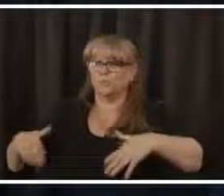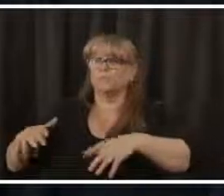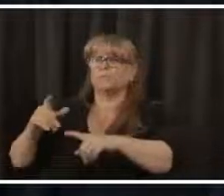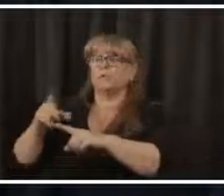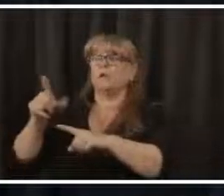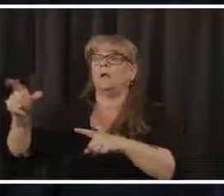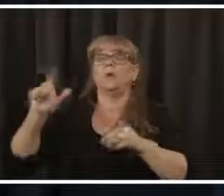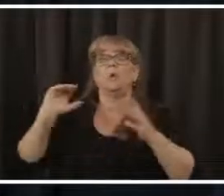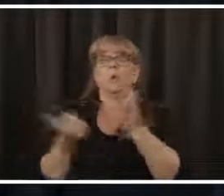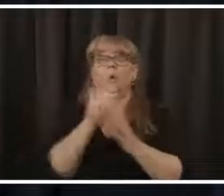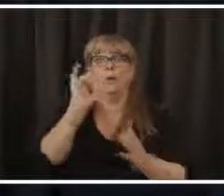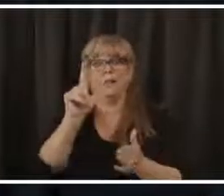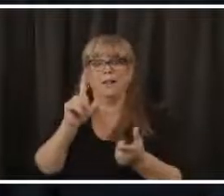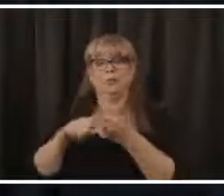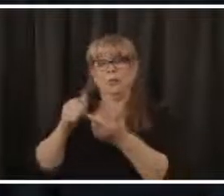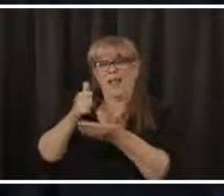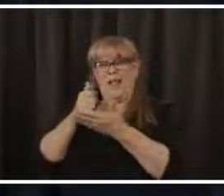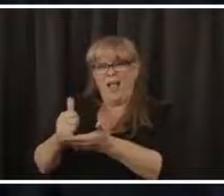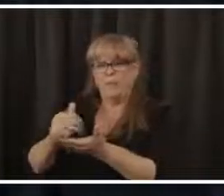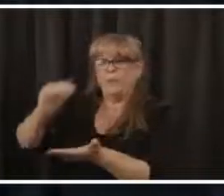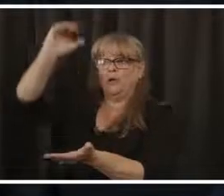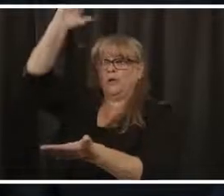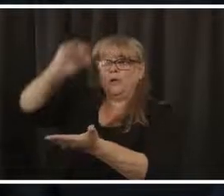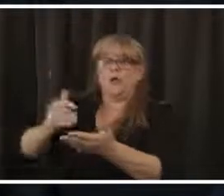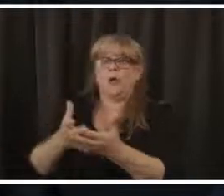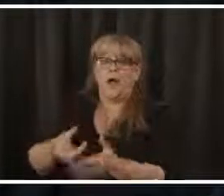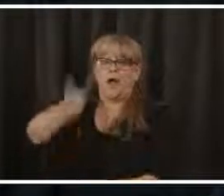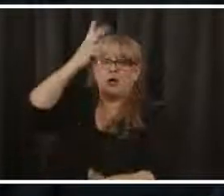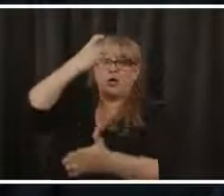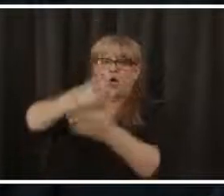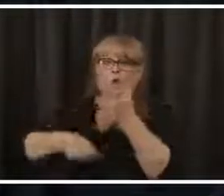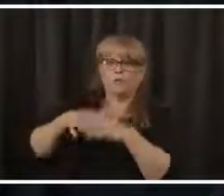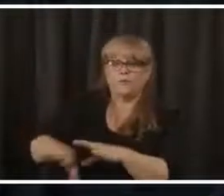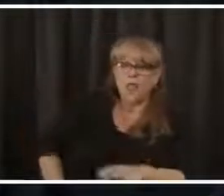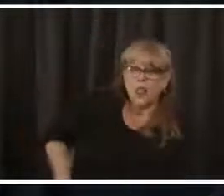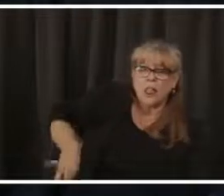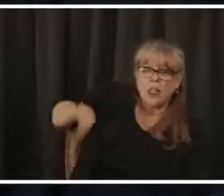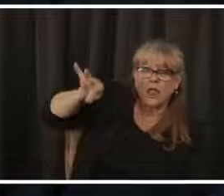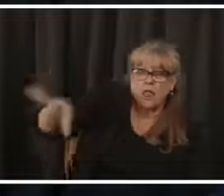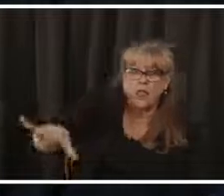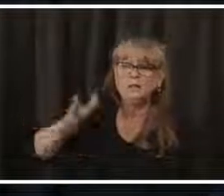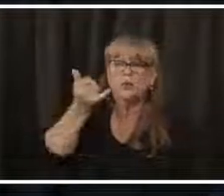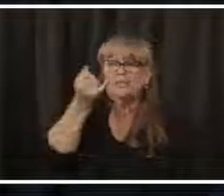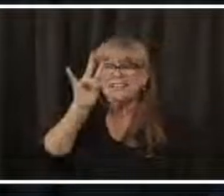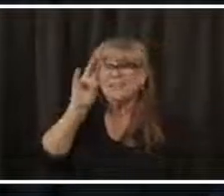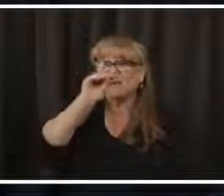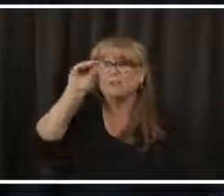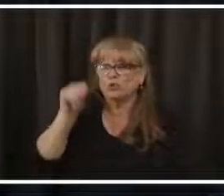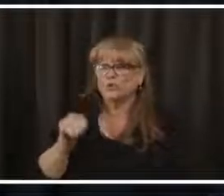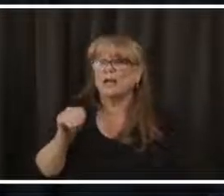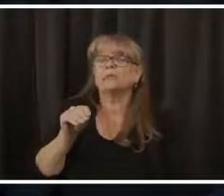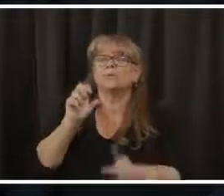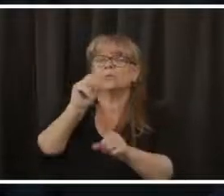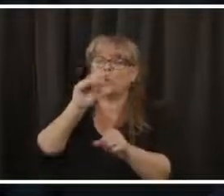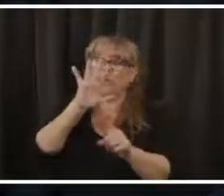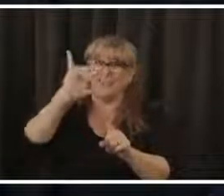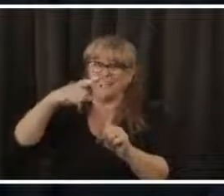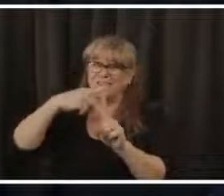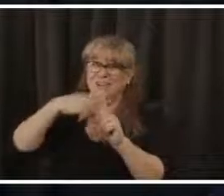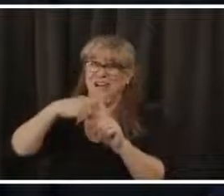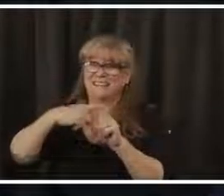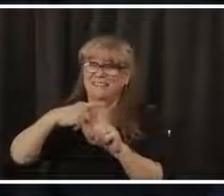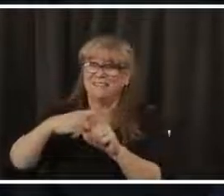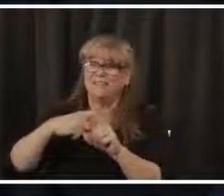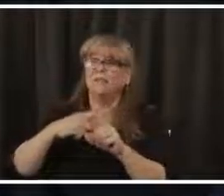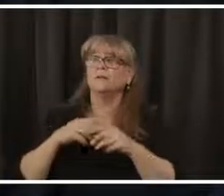by about 18% over the next 3 years. That's a pretty darn good deal for Coloradans. Coloradans are sick and tired